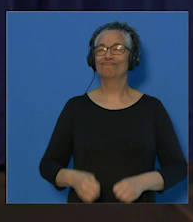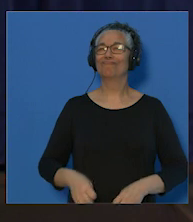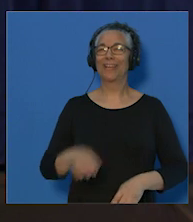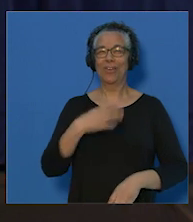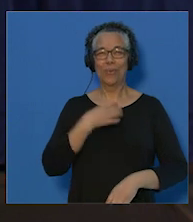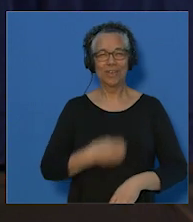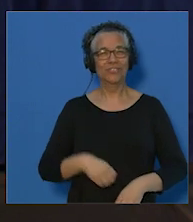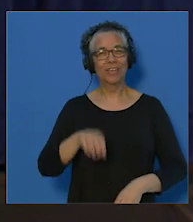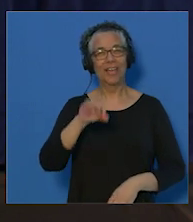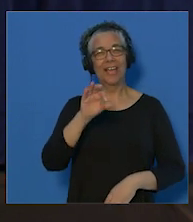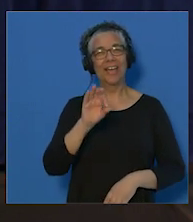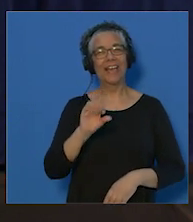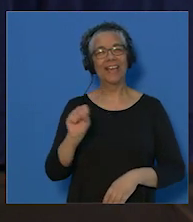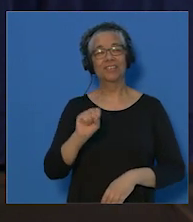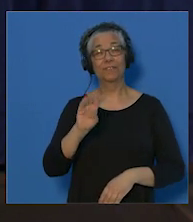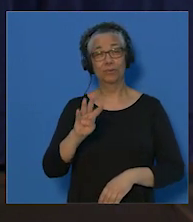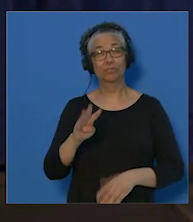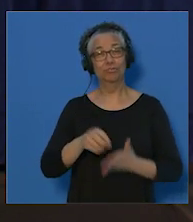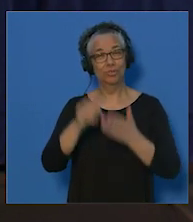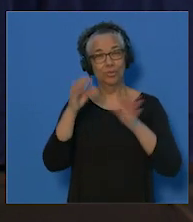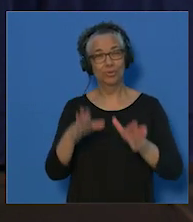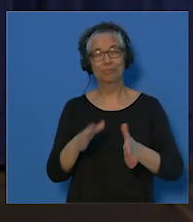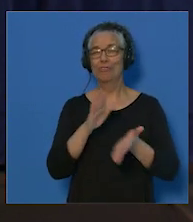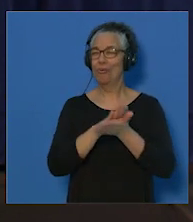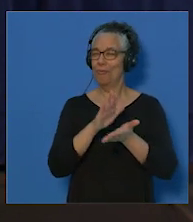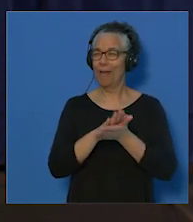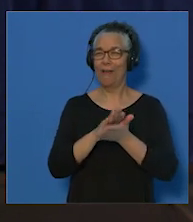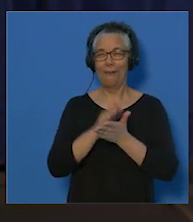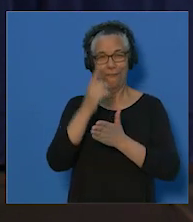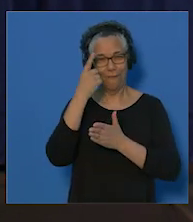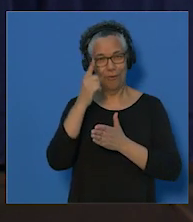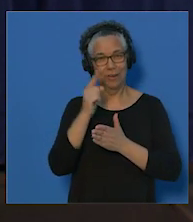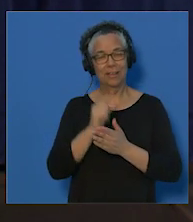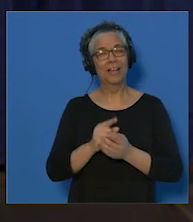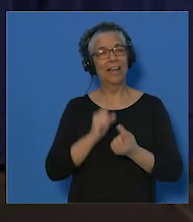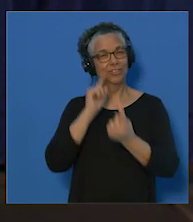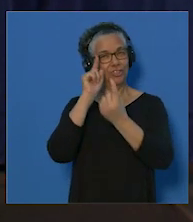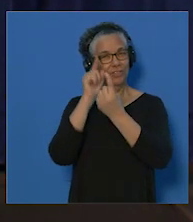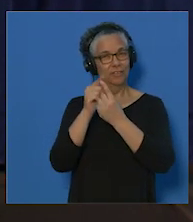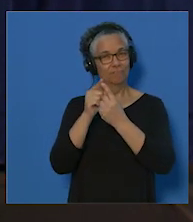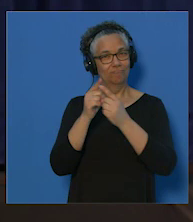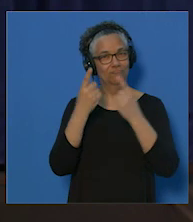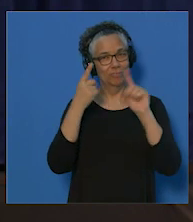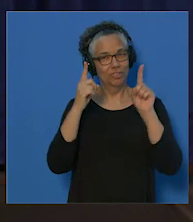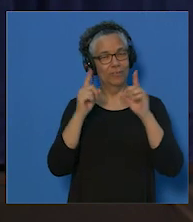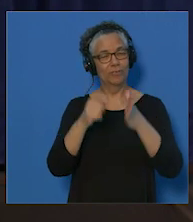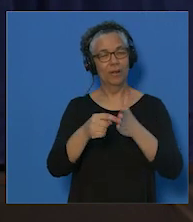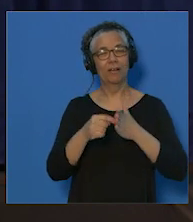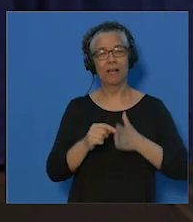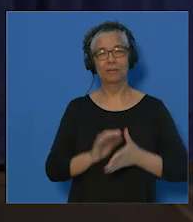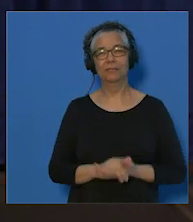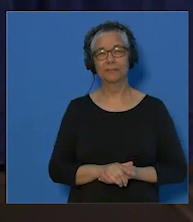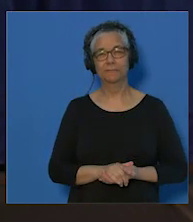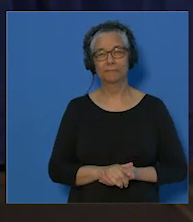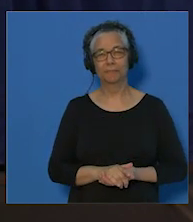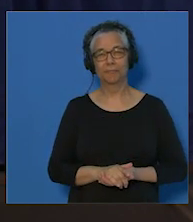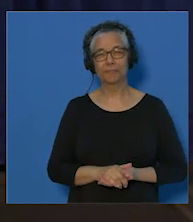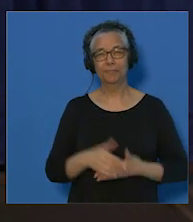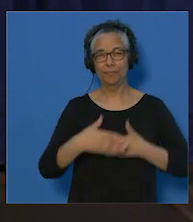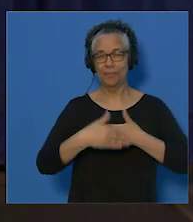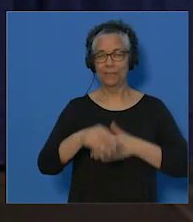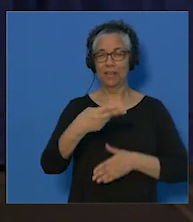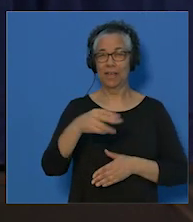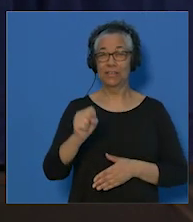their efforts to meet the requirements for their respective graduation diplomas. As our students prepare for after high